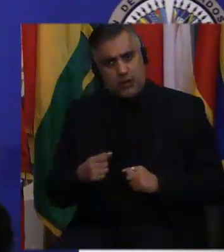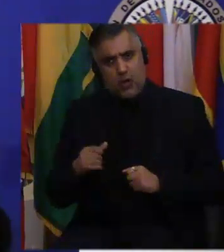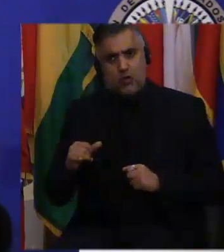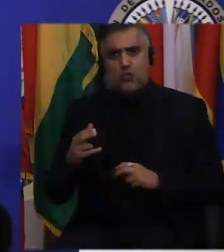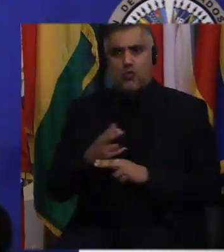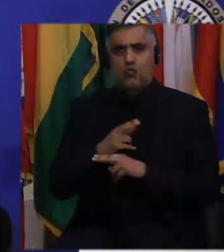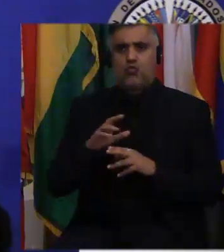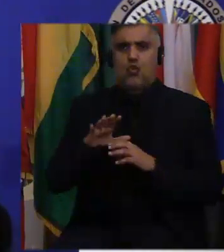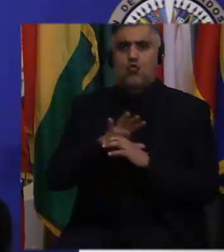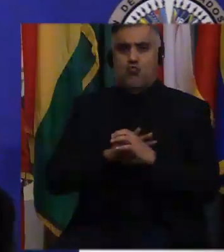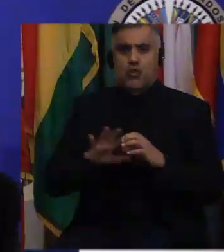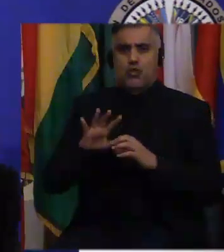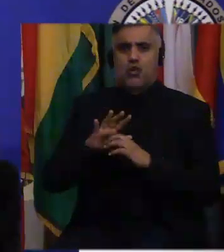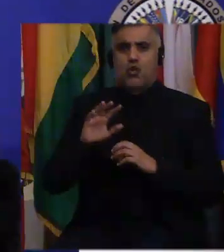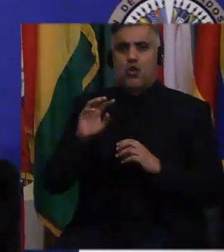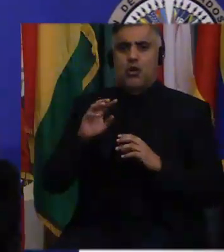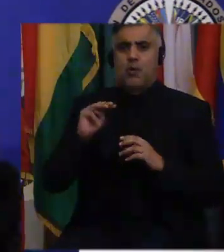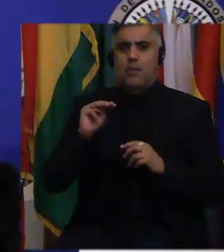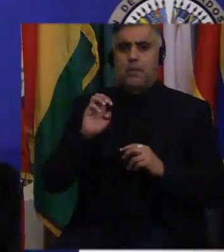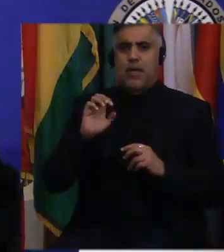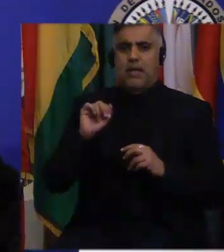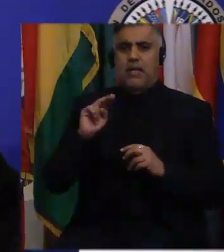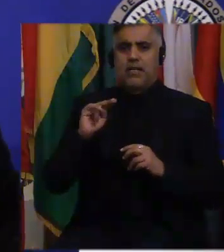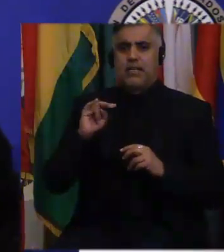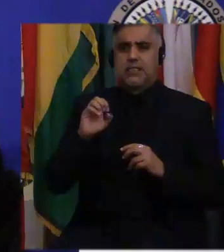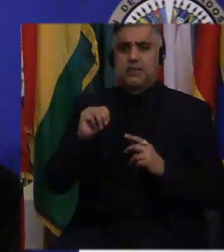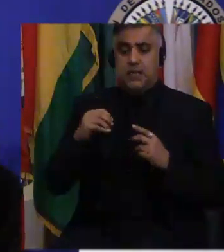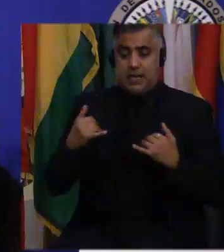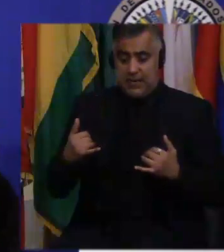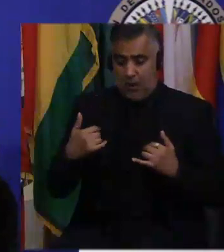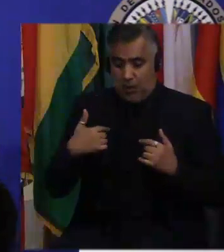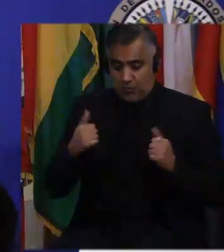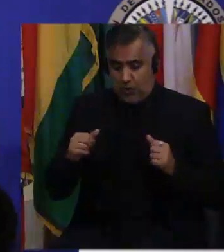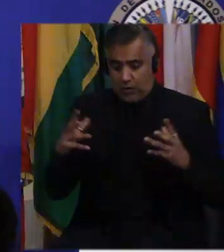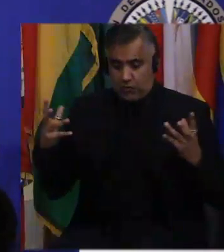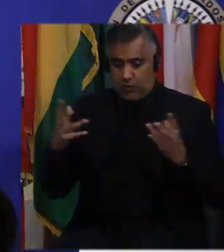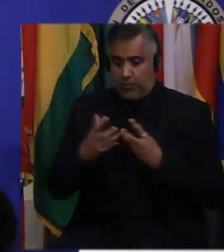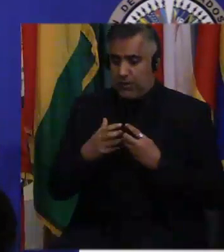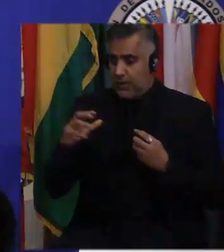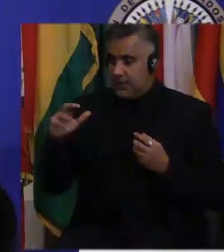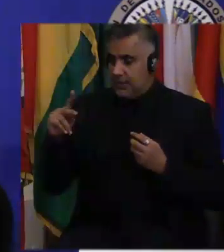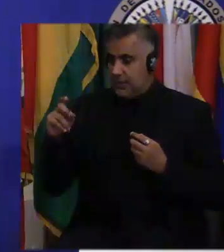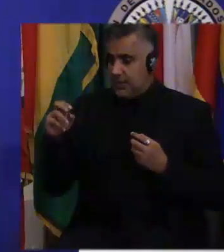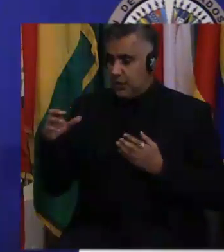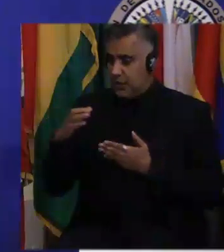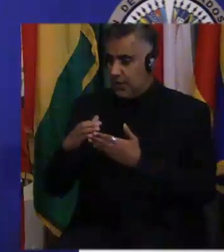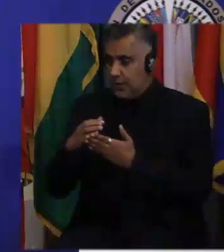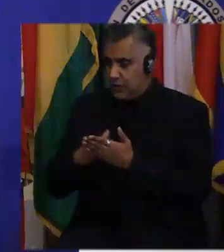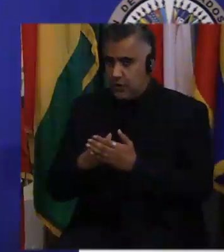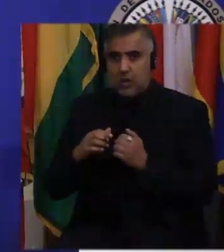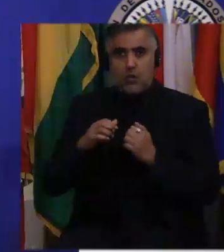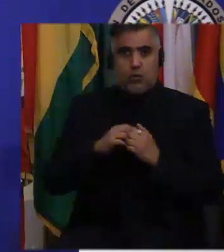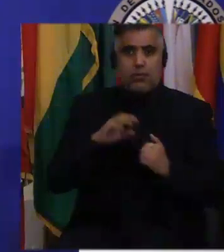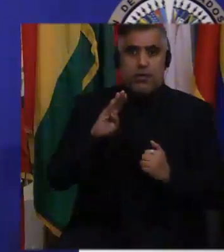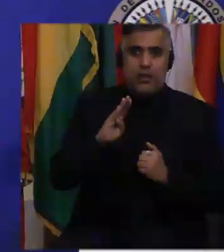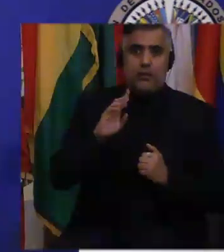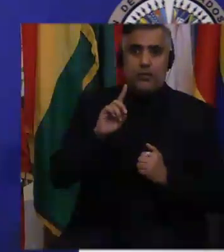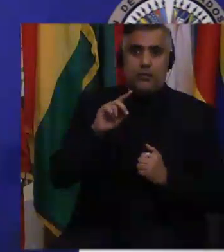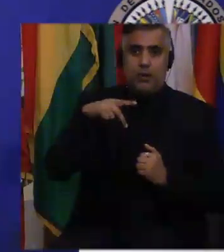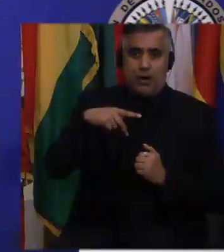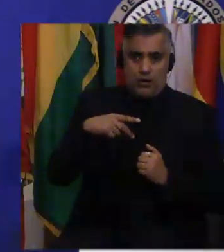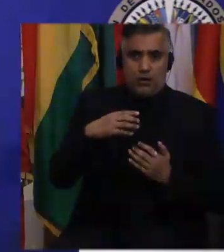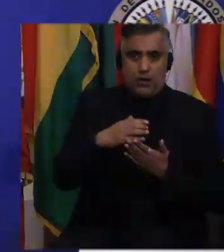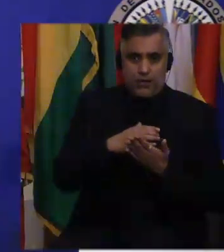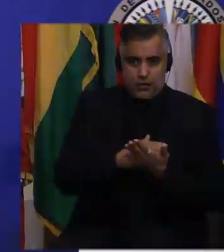use regional mechanisms in my work. Now I'm trying to combine CEDAW Convention with Belém do Pará Convention when